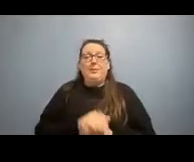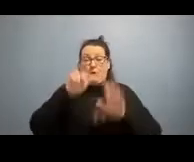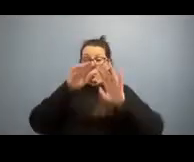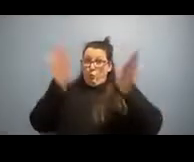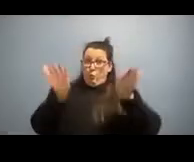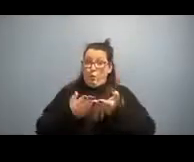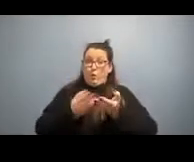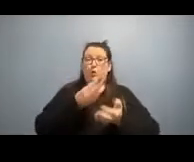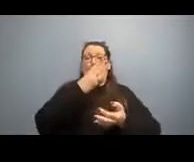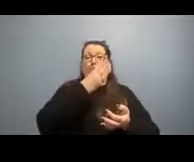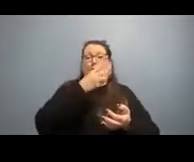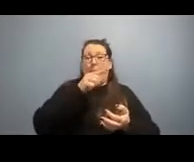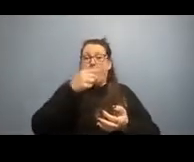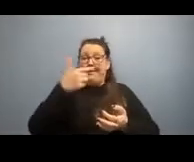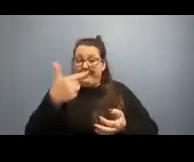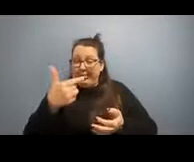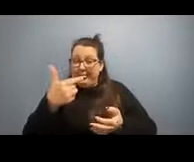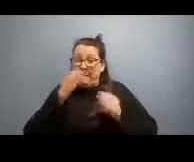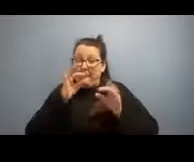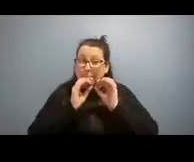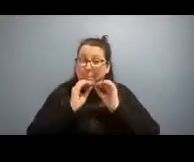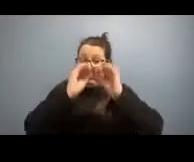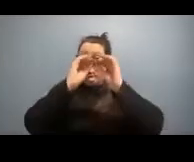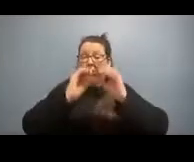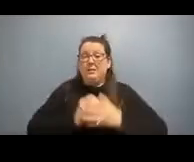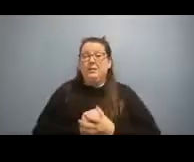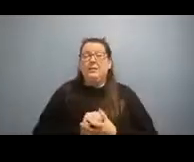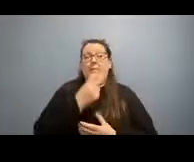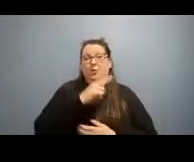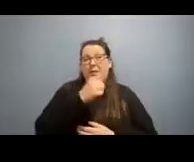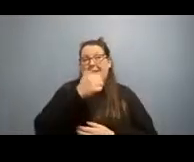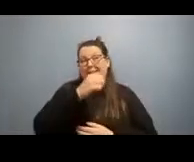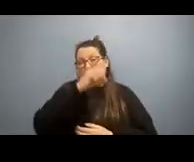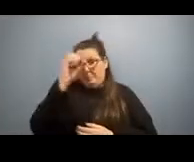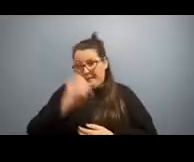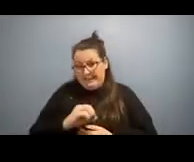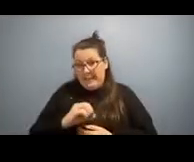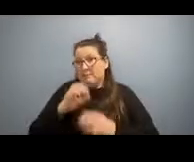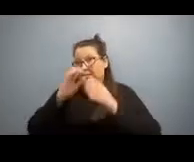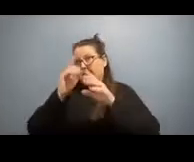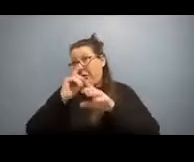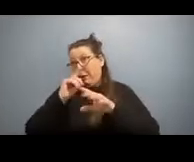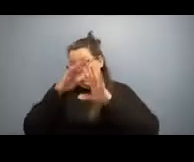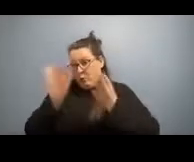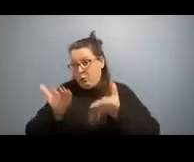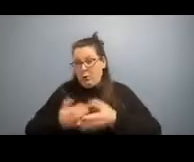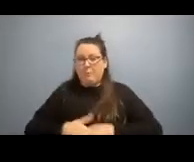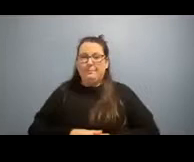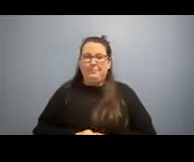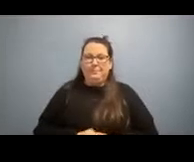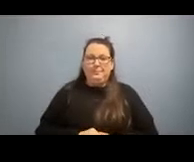3.7 billion doses, 26% of the world population at least has had one dose. If you move to the next slide, please.